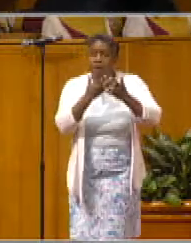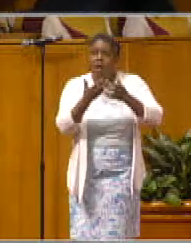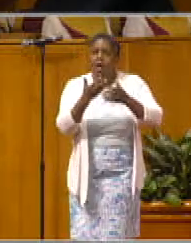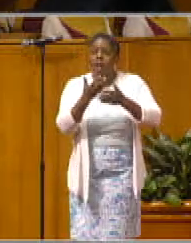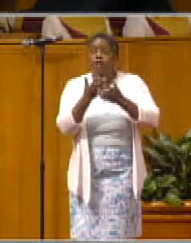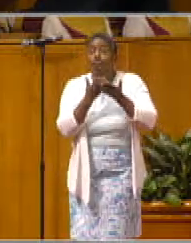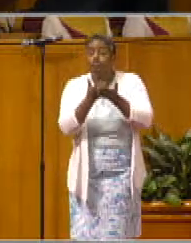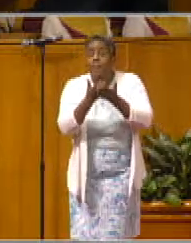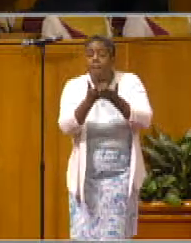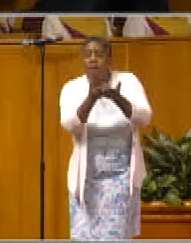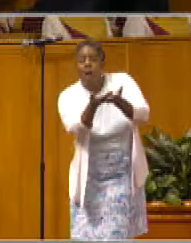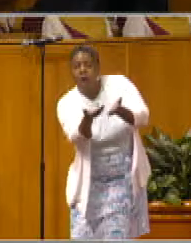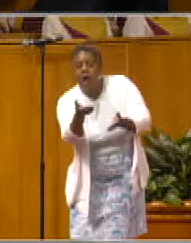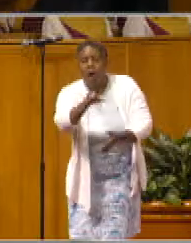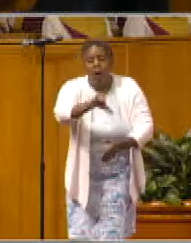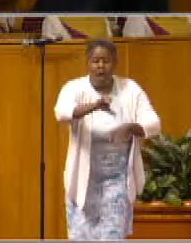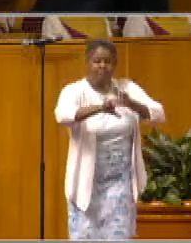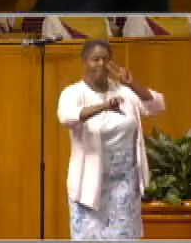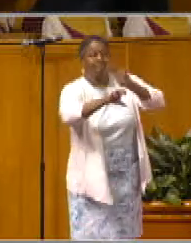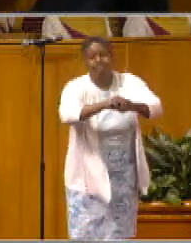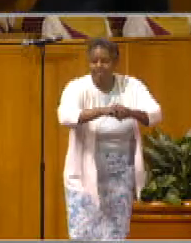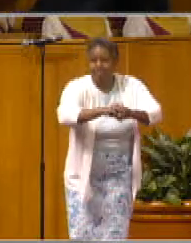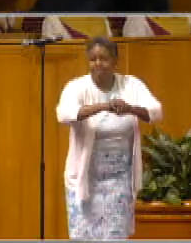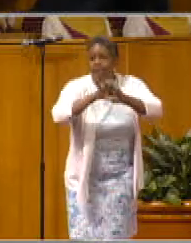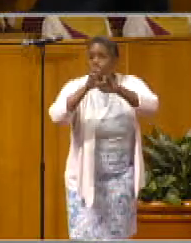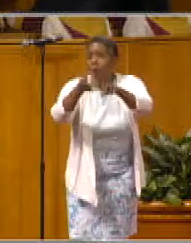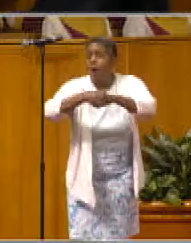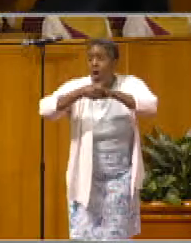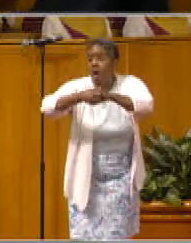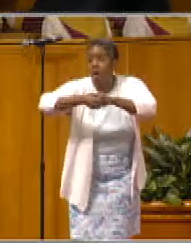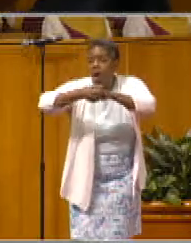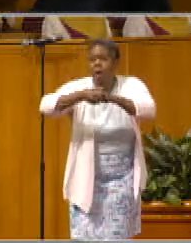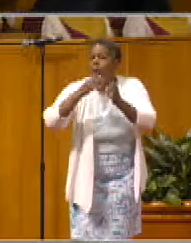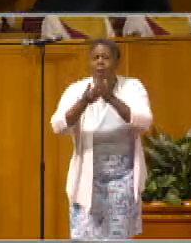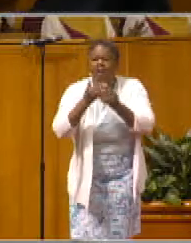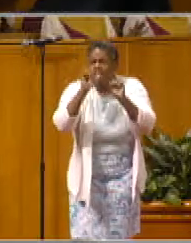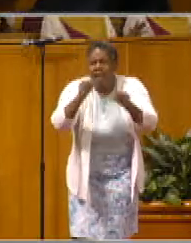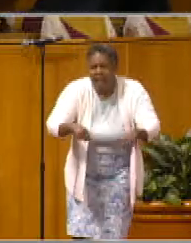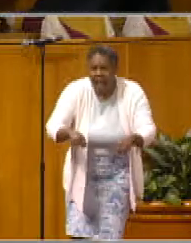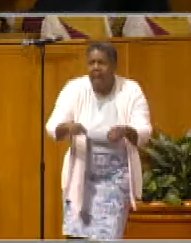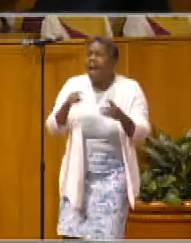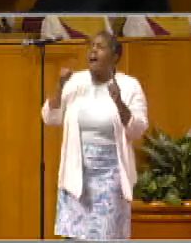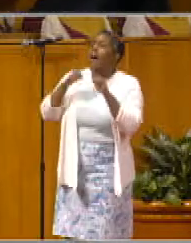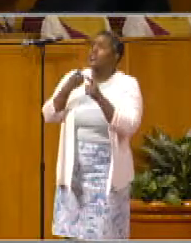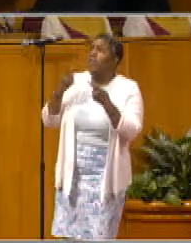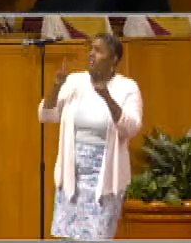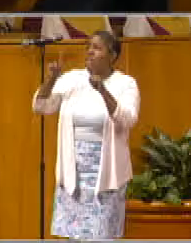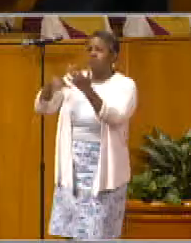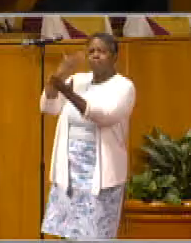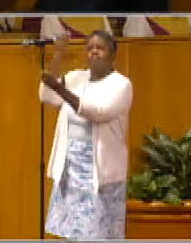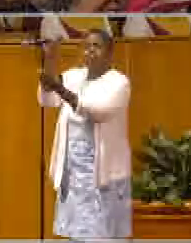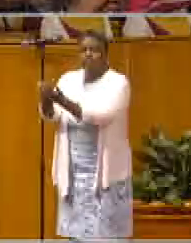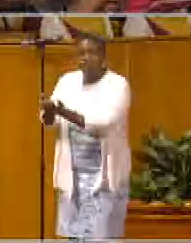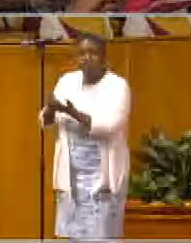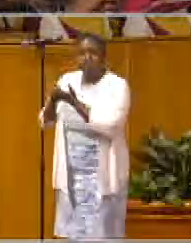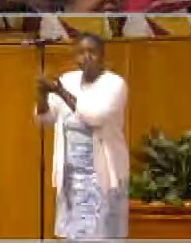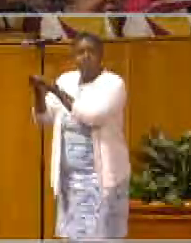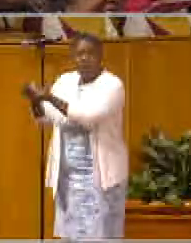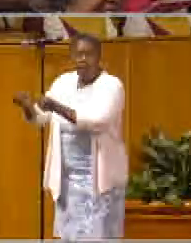To little pieces and held on to whatever they could till they got to the seashore.